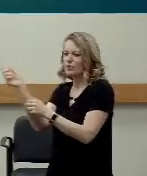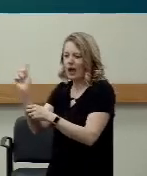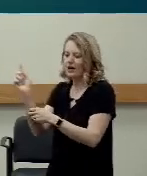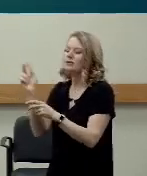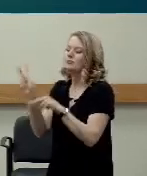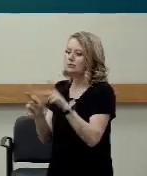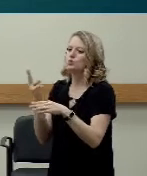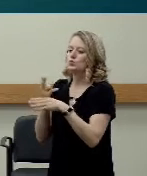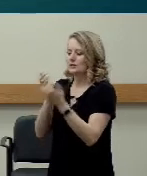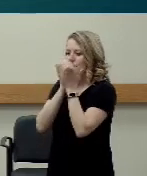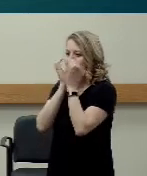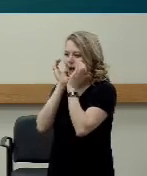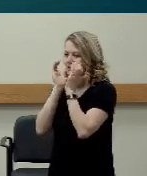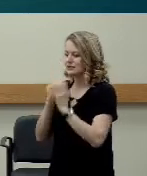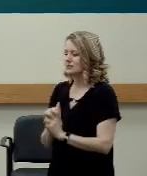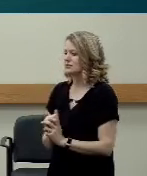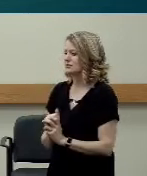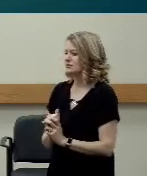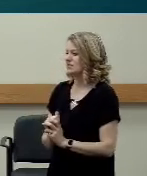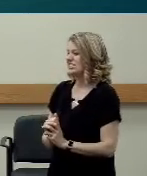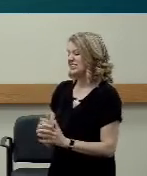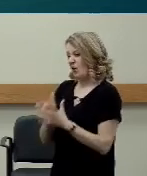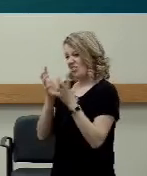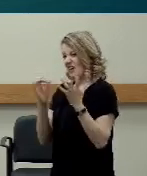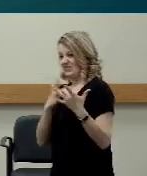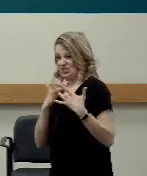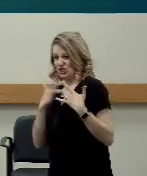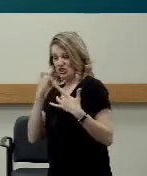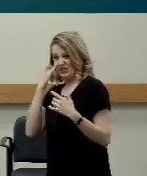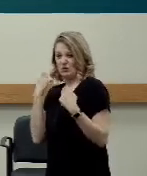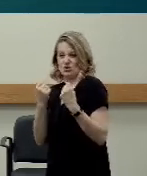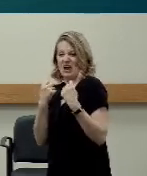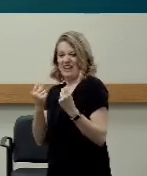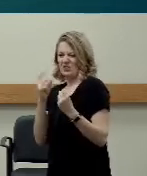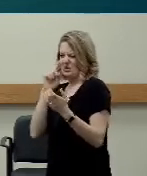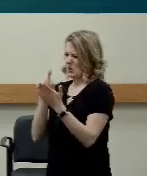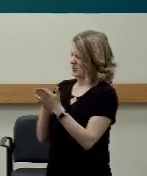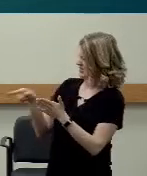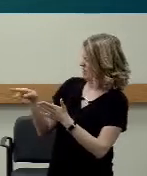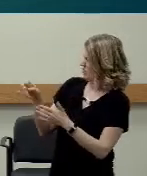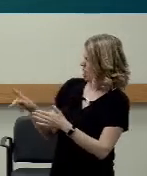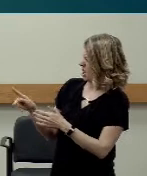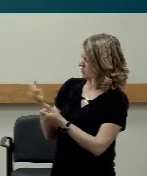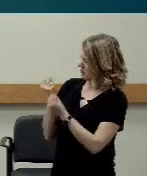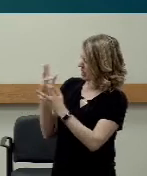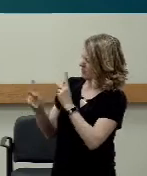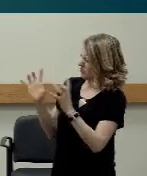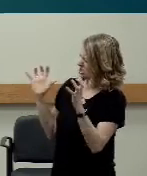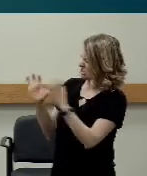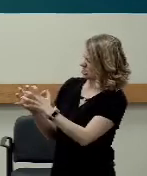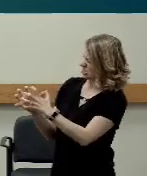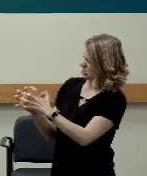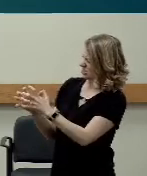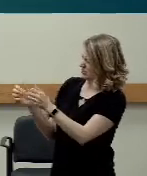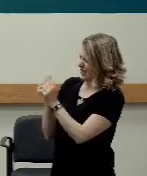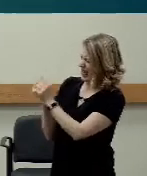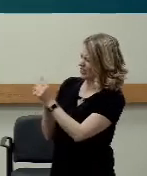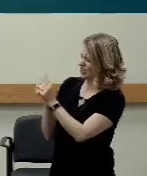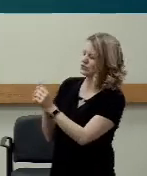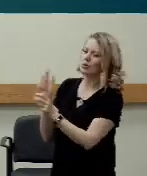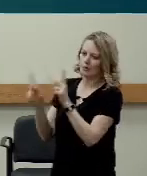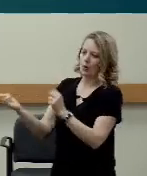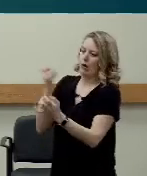concern over driving down the street and looking into a city park and seeing people too close together. So we get phone calls and emails on that.